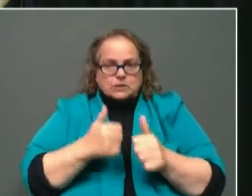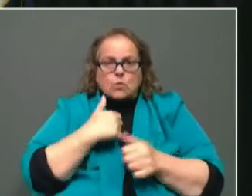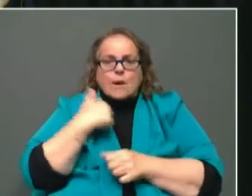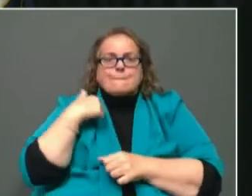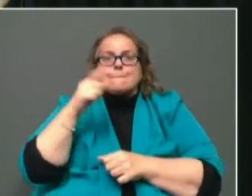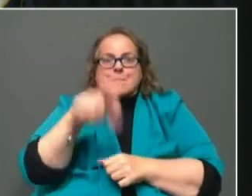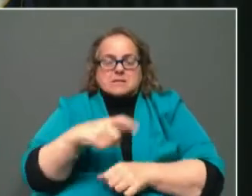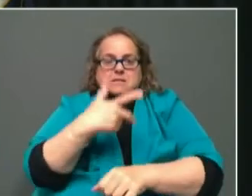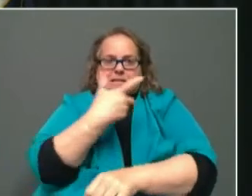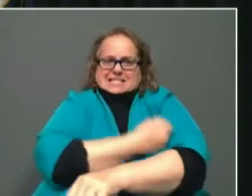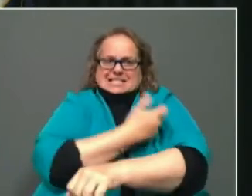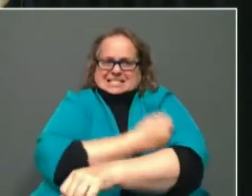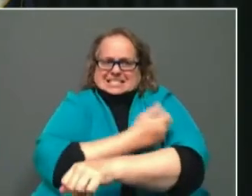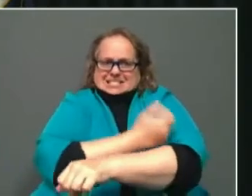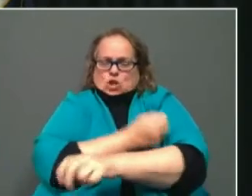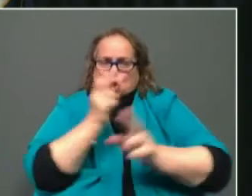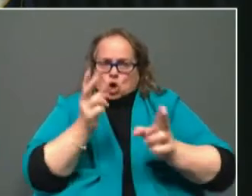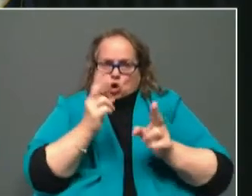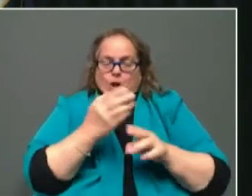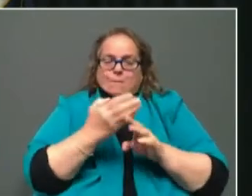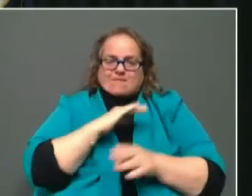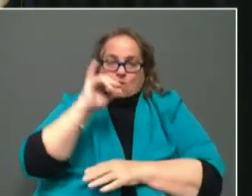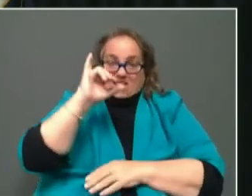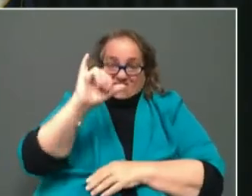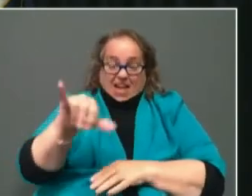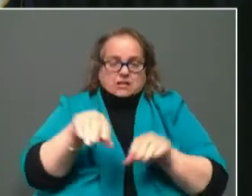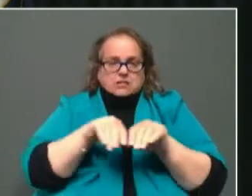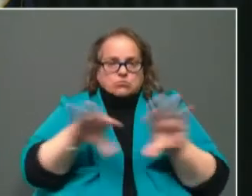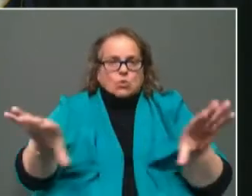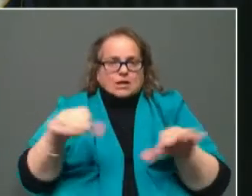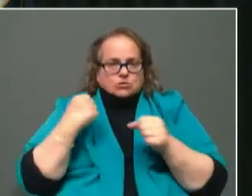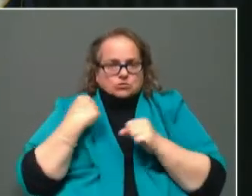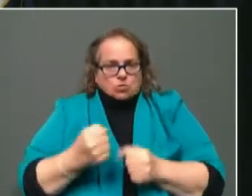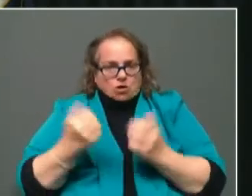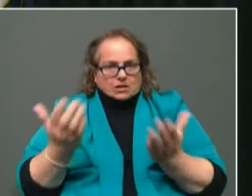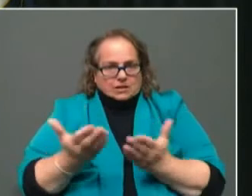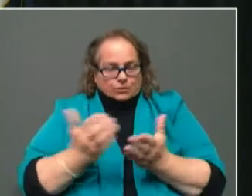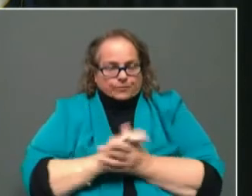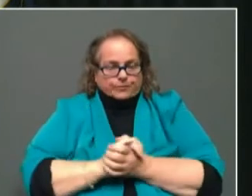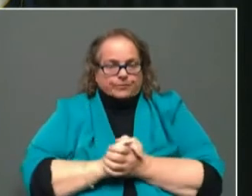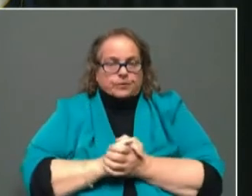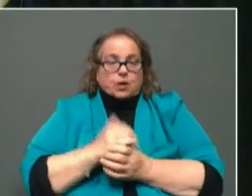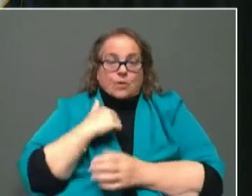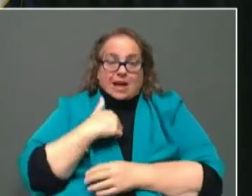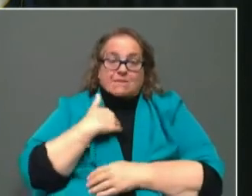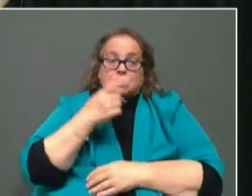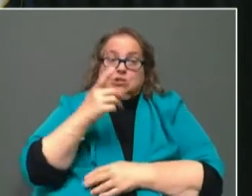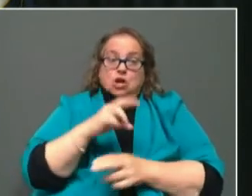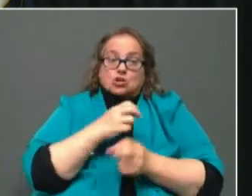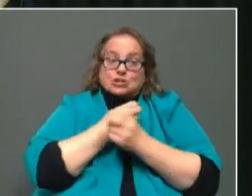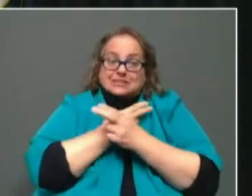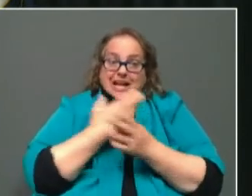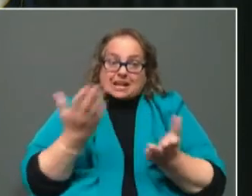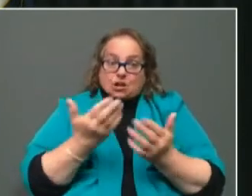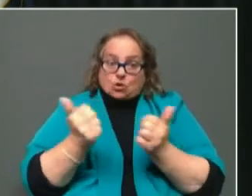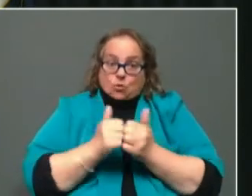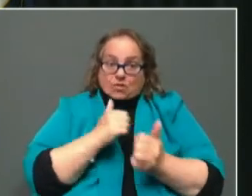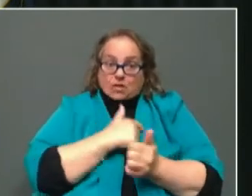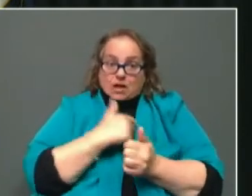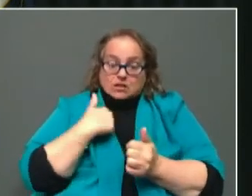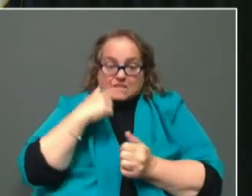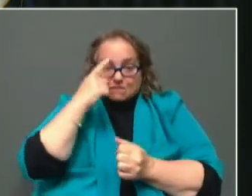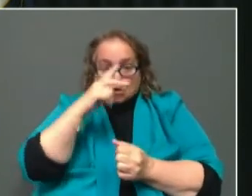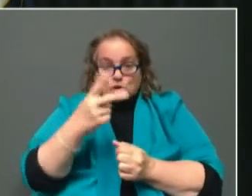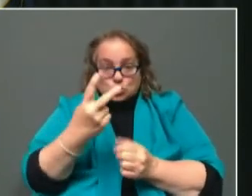go in and get the vaccine as soon as possible. We've got Dr. Stack with us today for two separate updates when